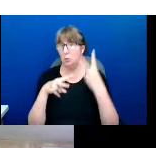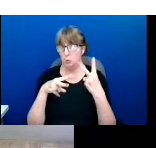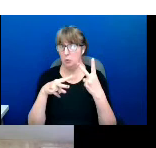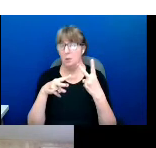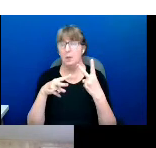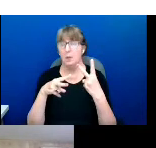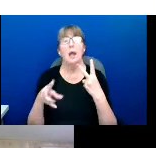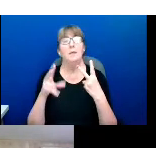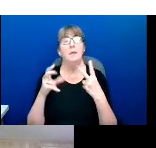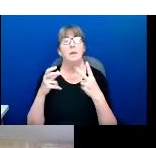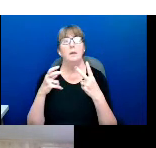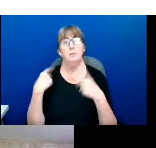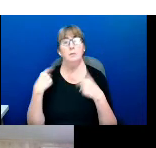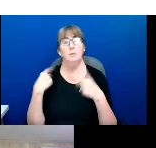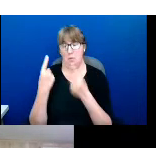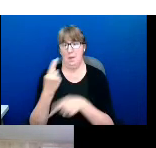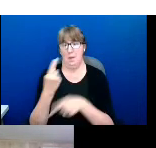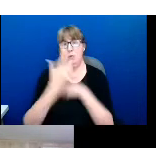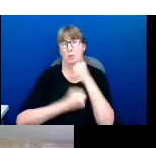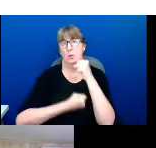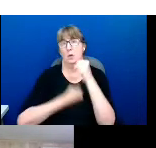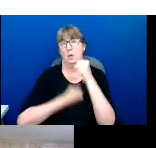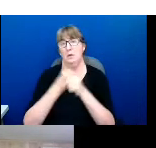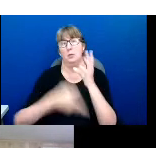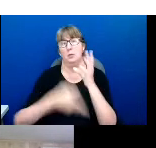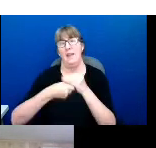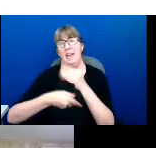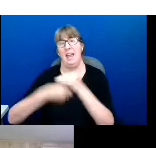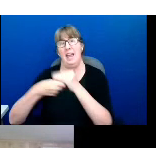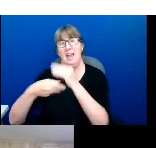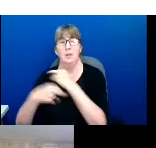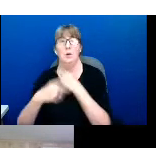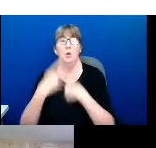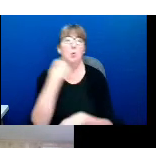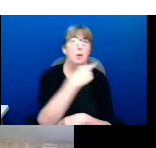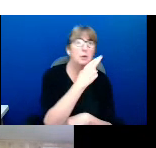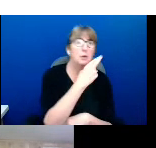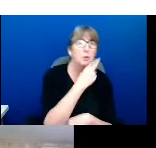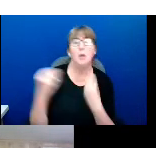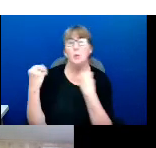3 years to restaurants, retail, some